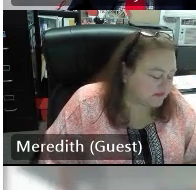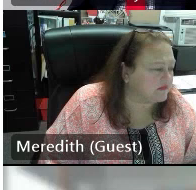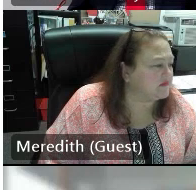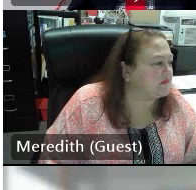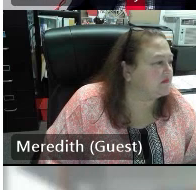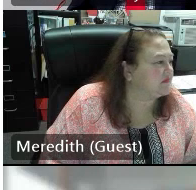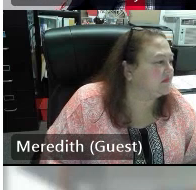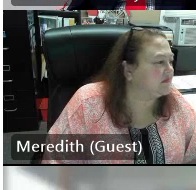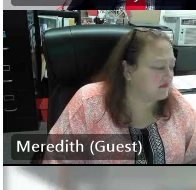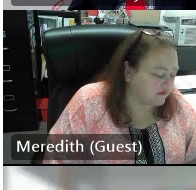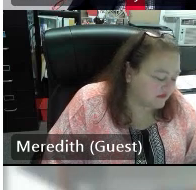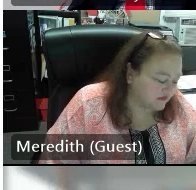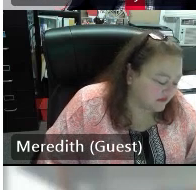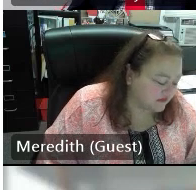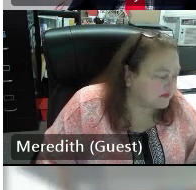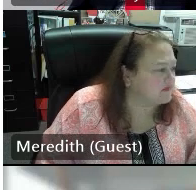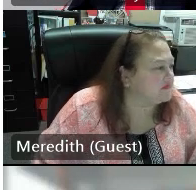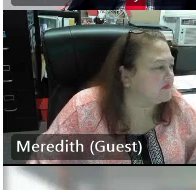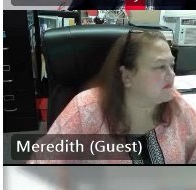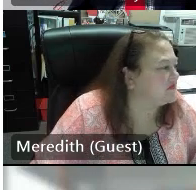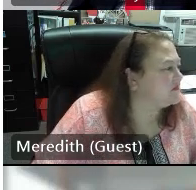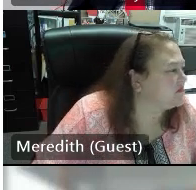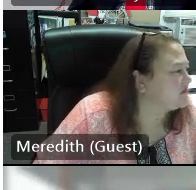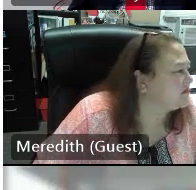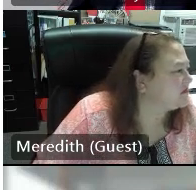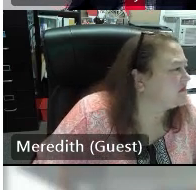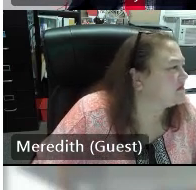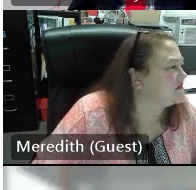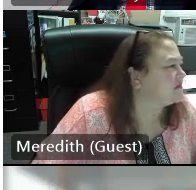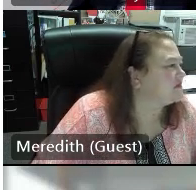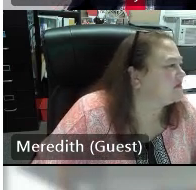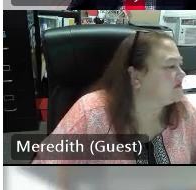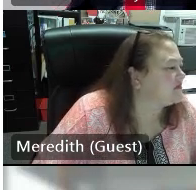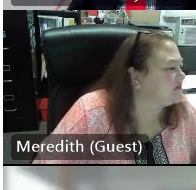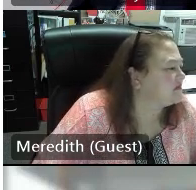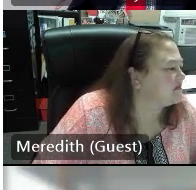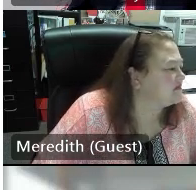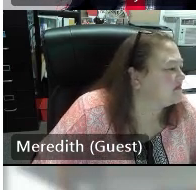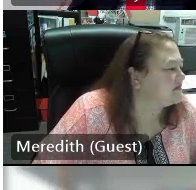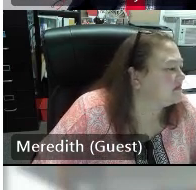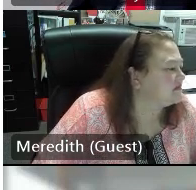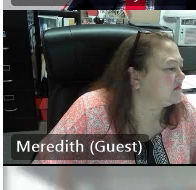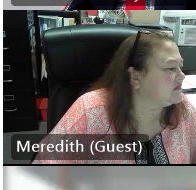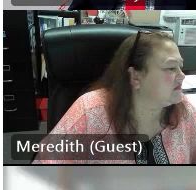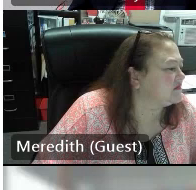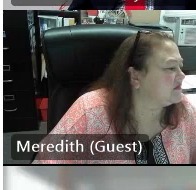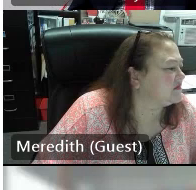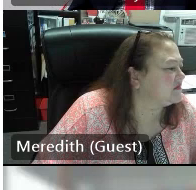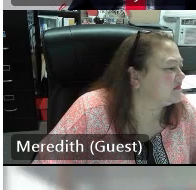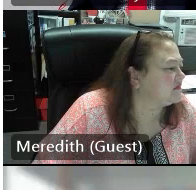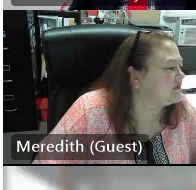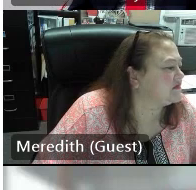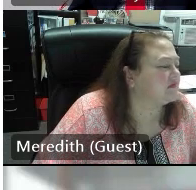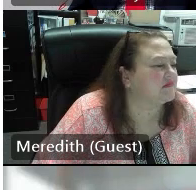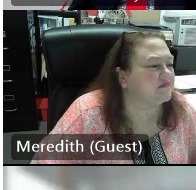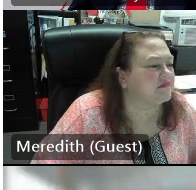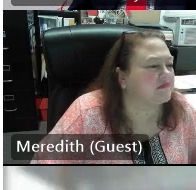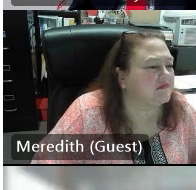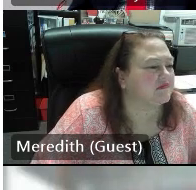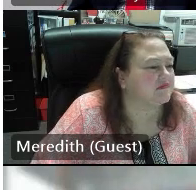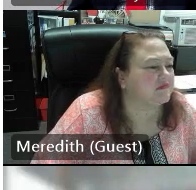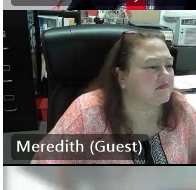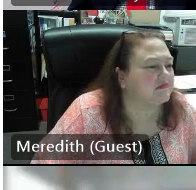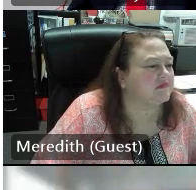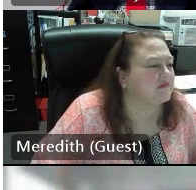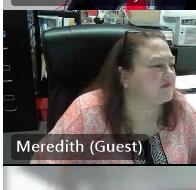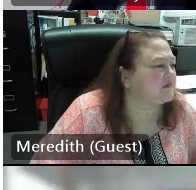district that has really leveraged a partnership with their education foundation. And I thought that that was really brilliant. As someone who worked in a district with a